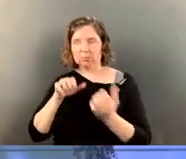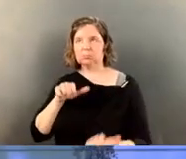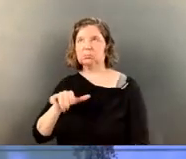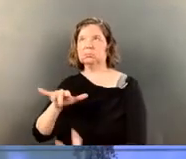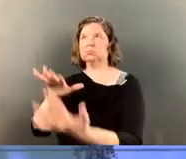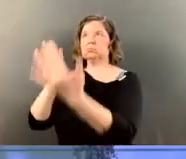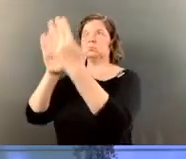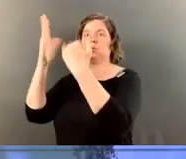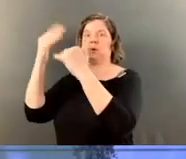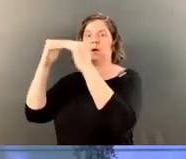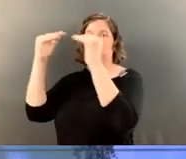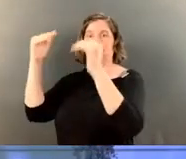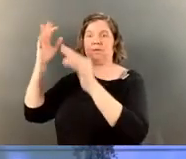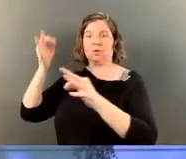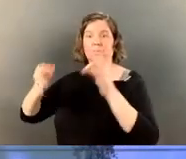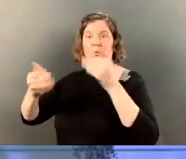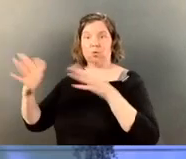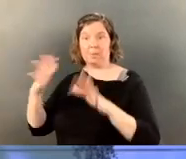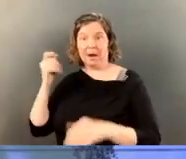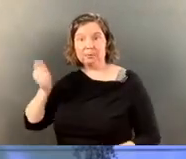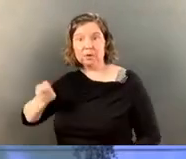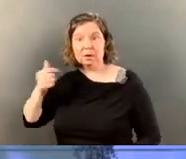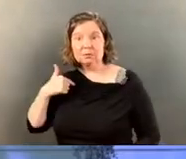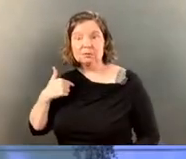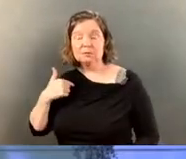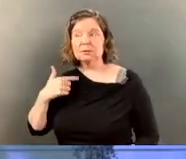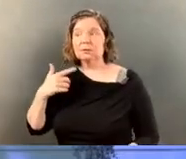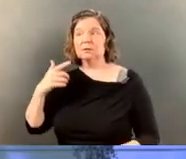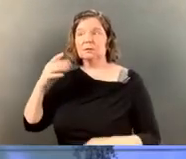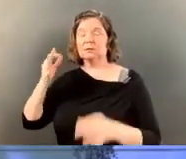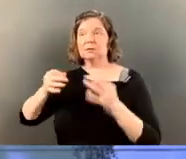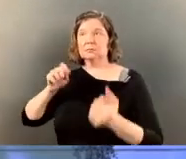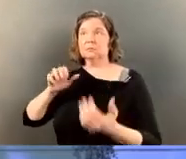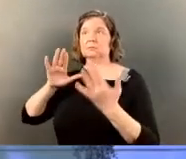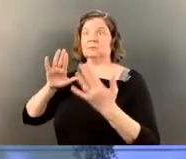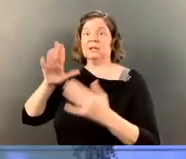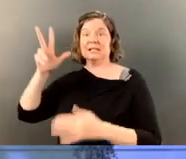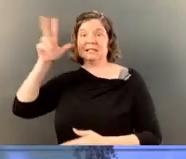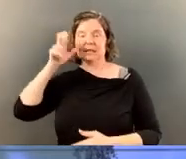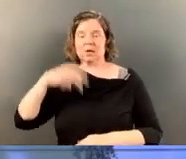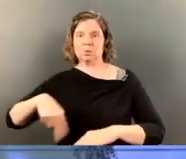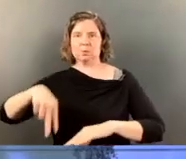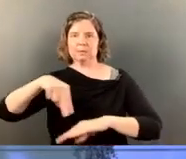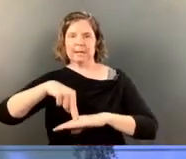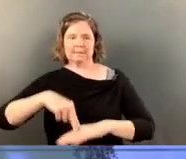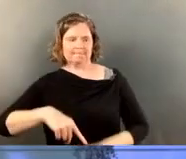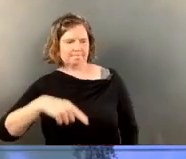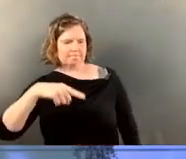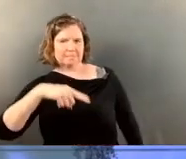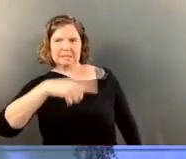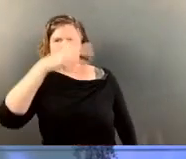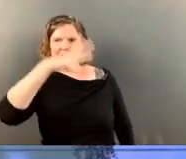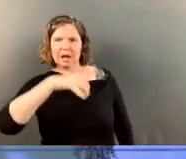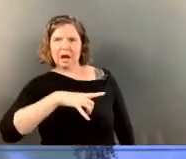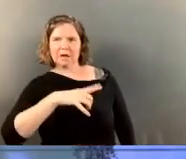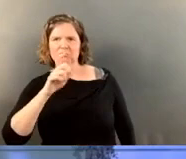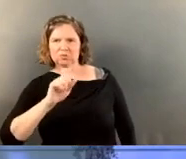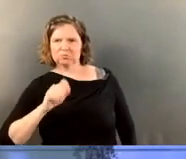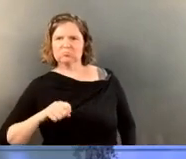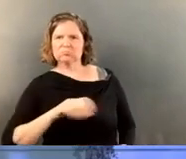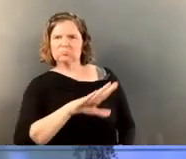heavenly courtroom and I'm judged, Satan will stand up and he will yell, "This guy deserves